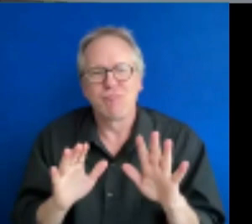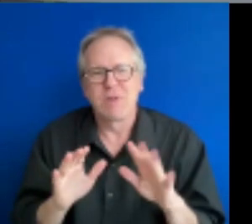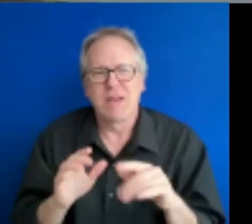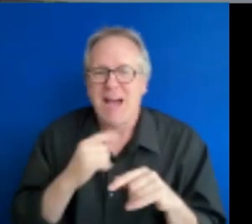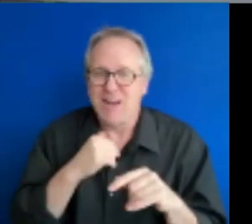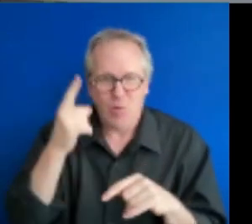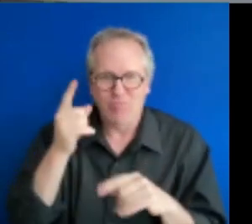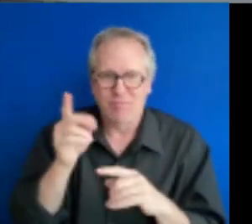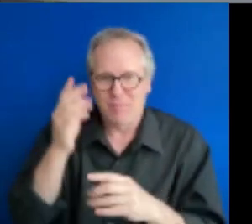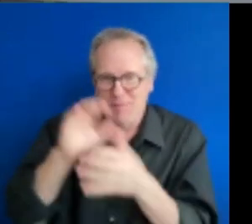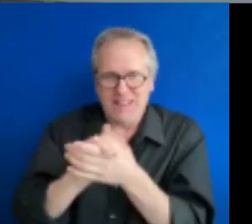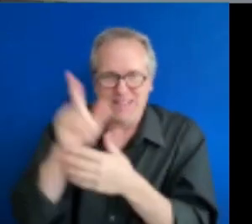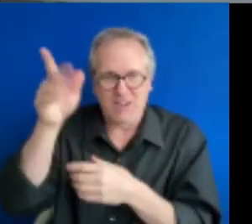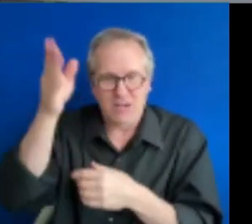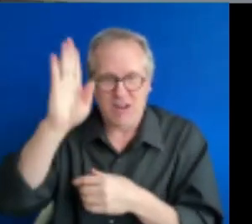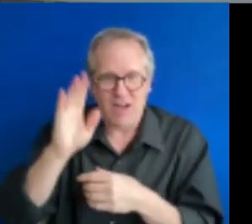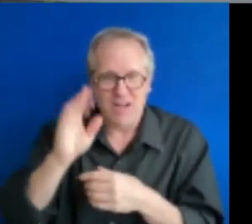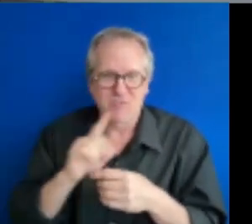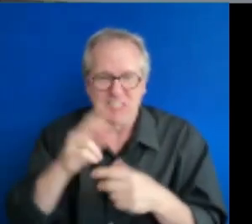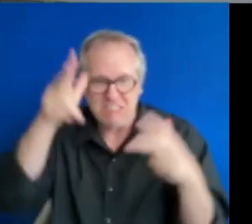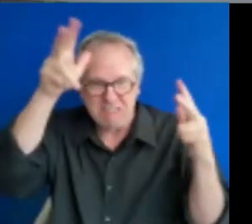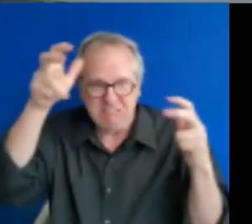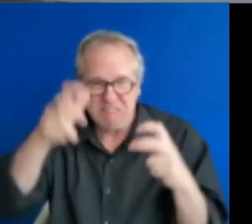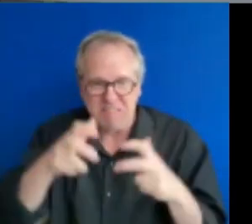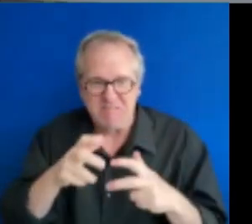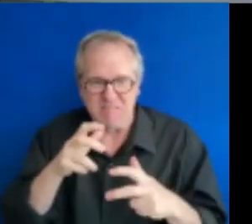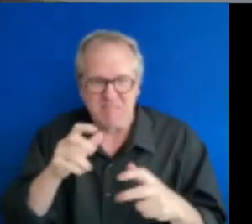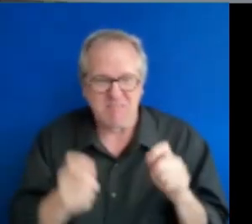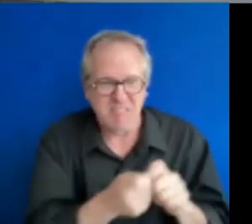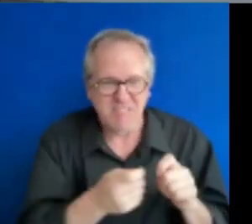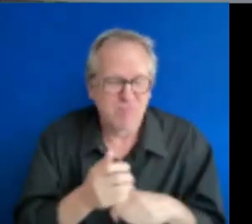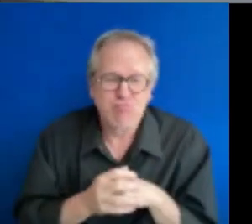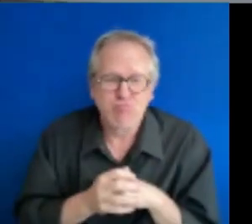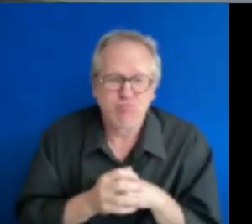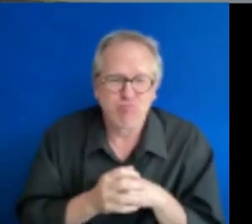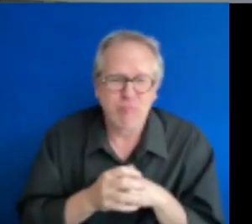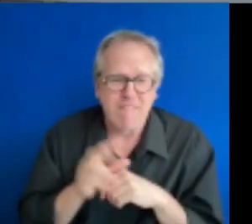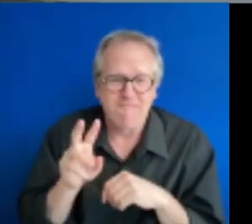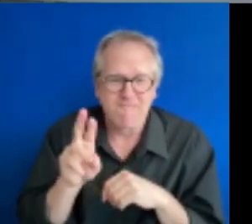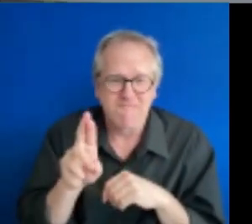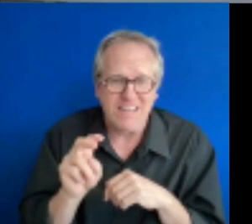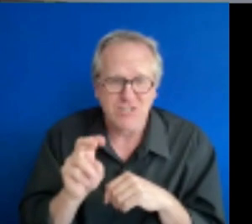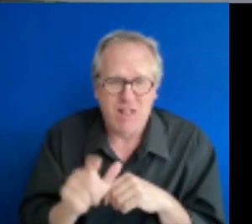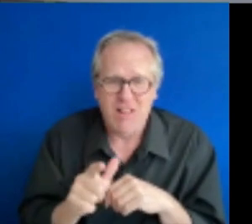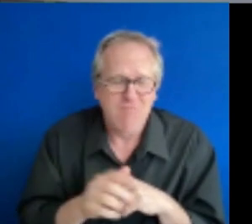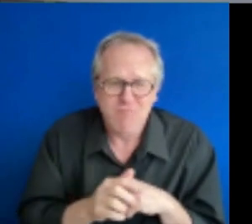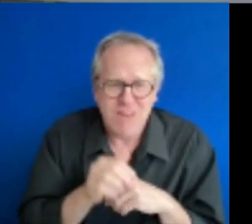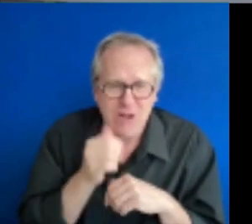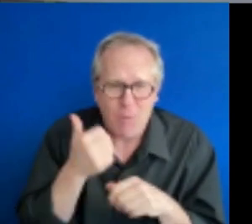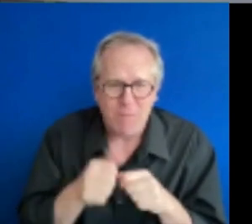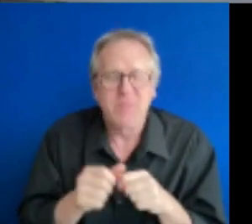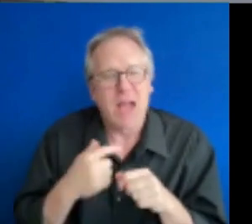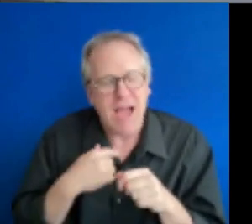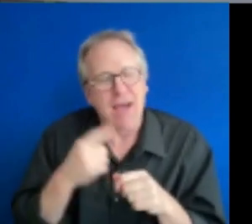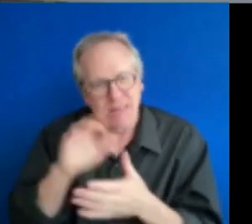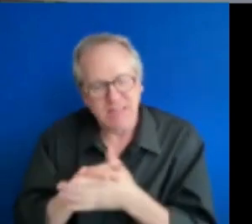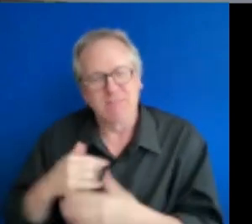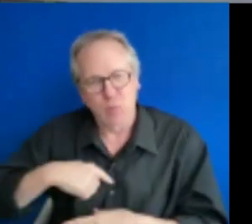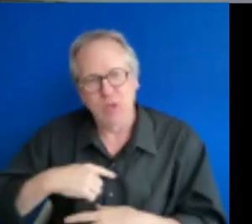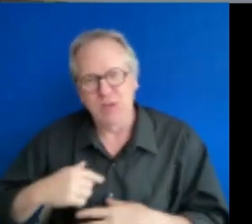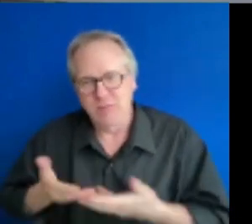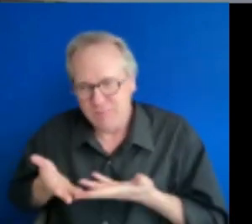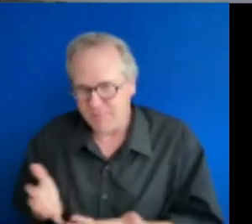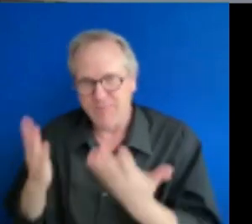vengeful God. I just don't. I believe that very strongly that we are made in a divine image,